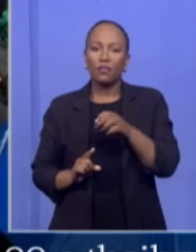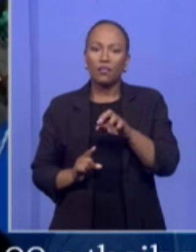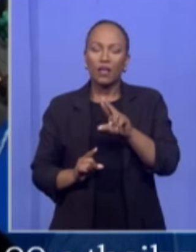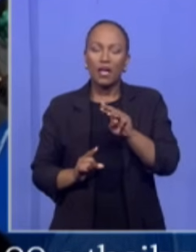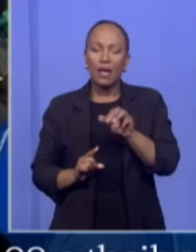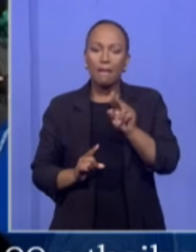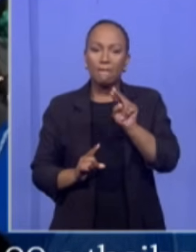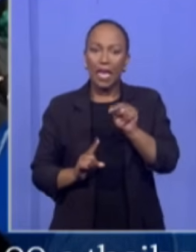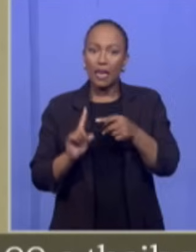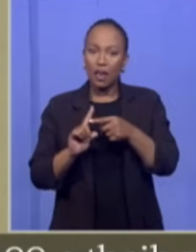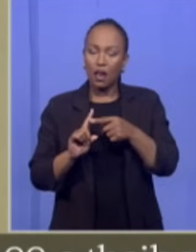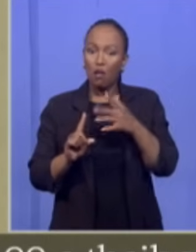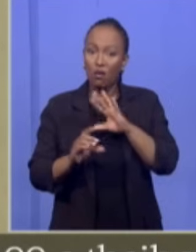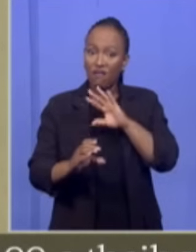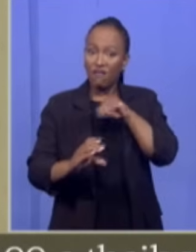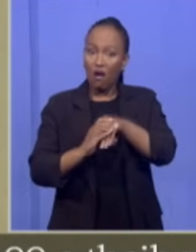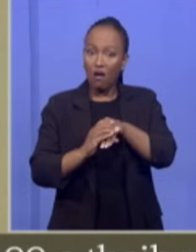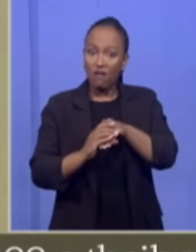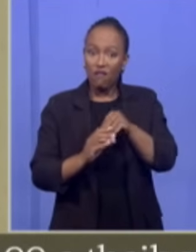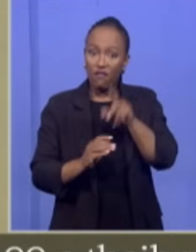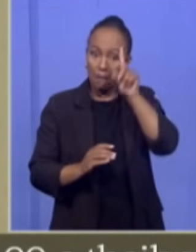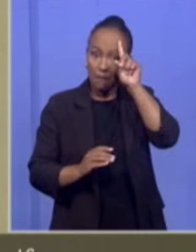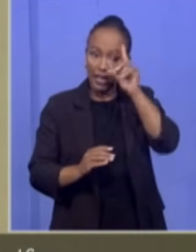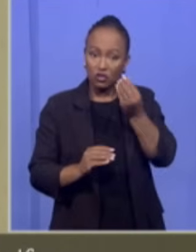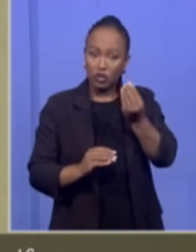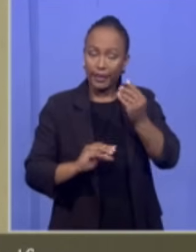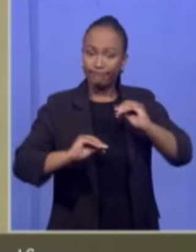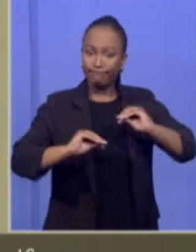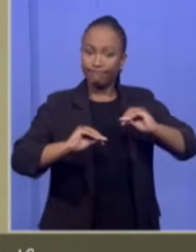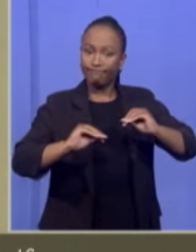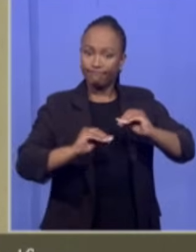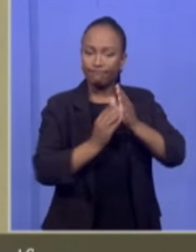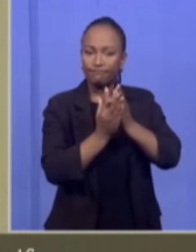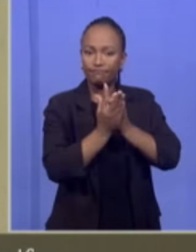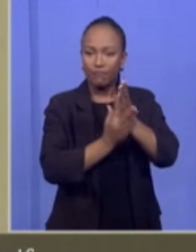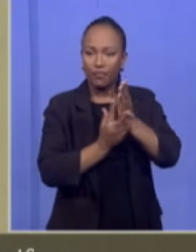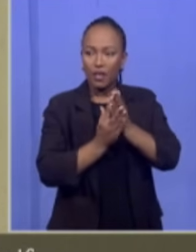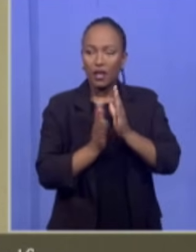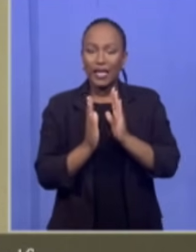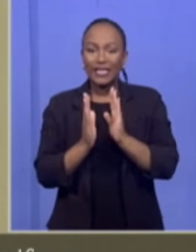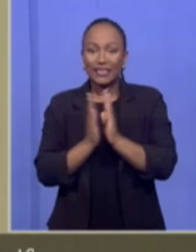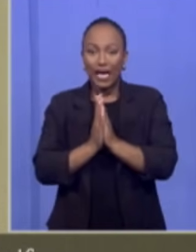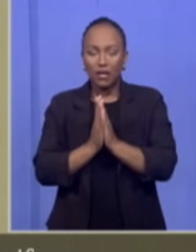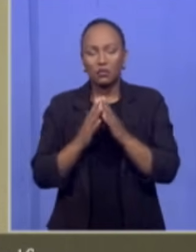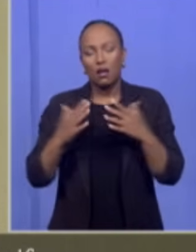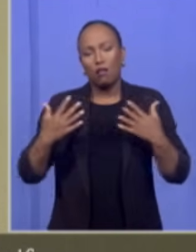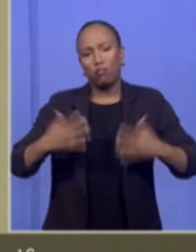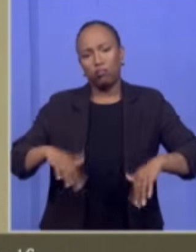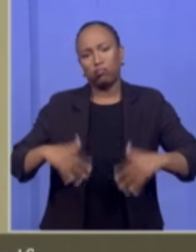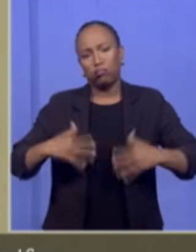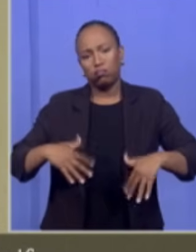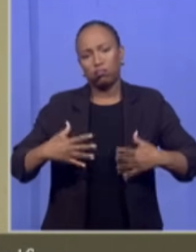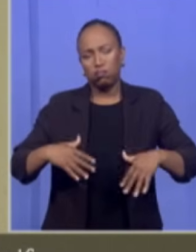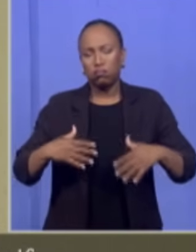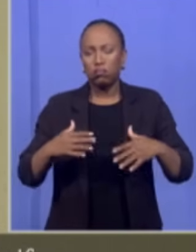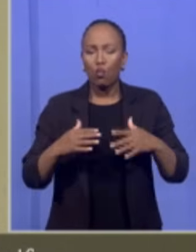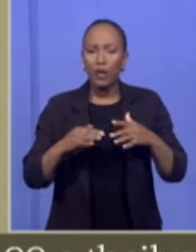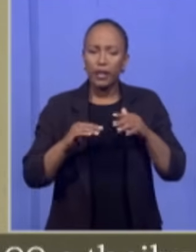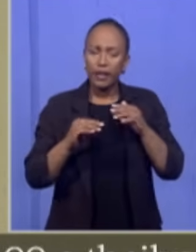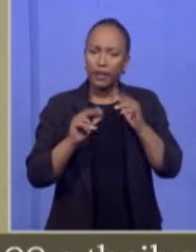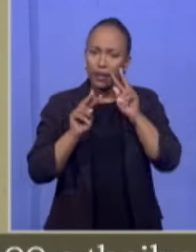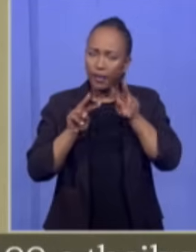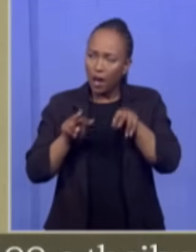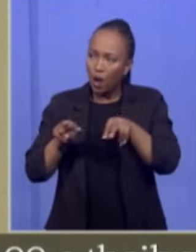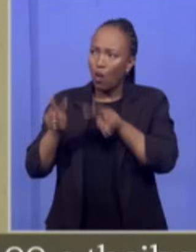ngwana wa motho e motsho. Kereke e ya St Boniface rona re bona ile mogaka mo gare ga galeshewe ka gore e